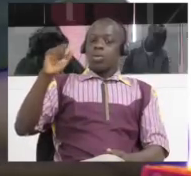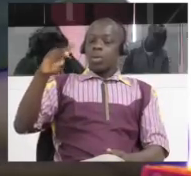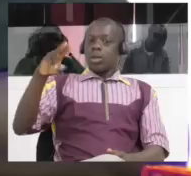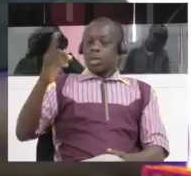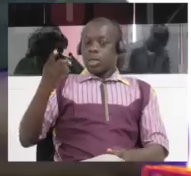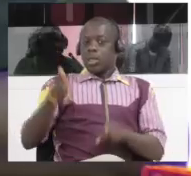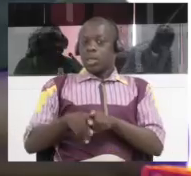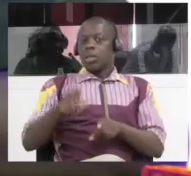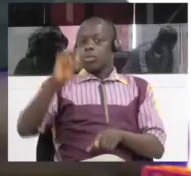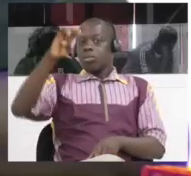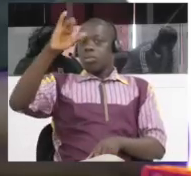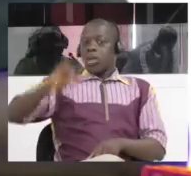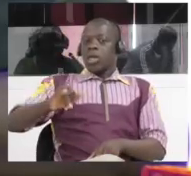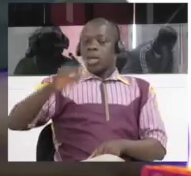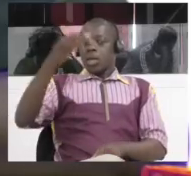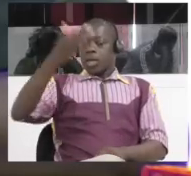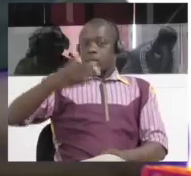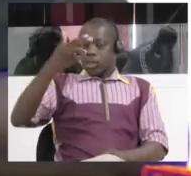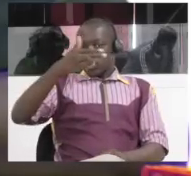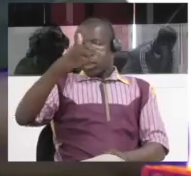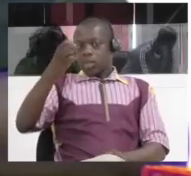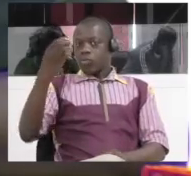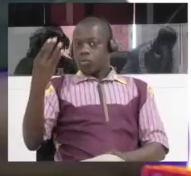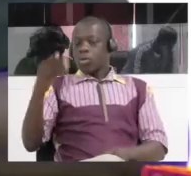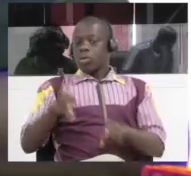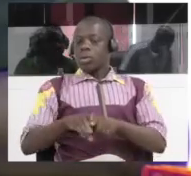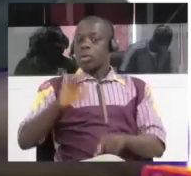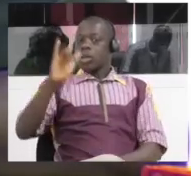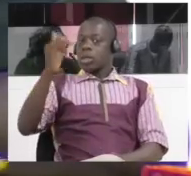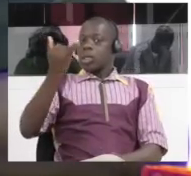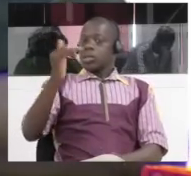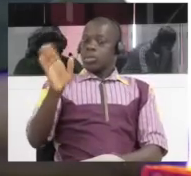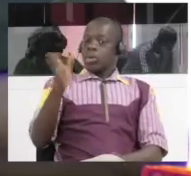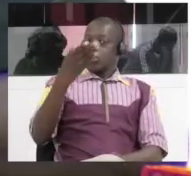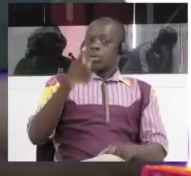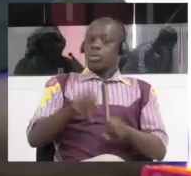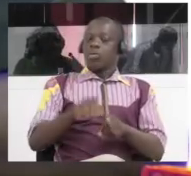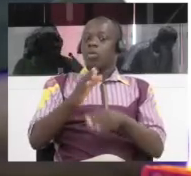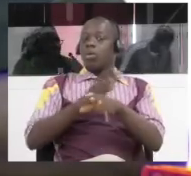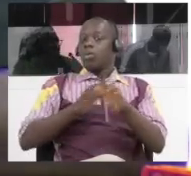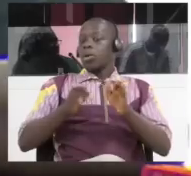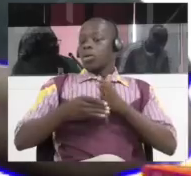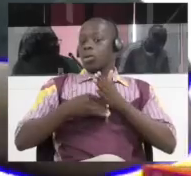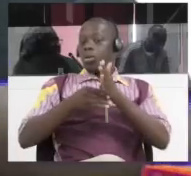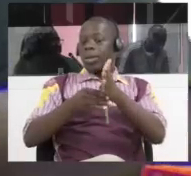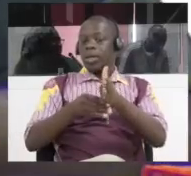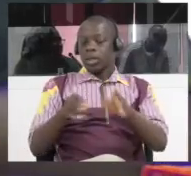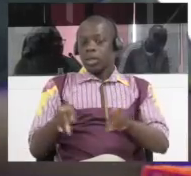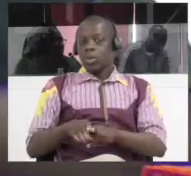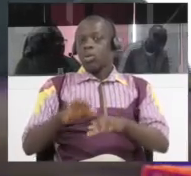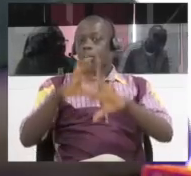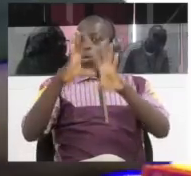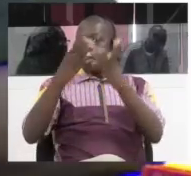1994? Yes, I attended the training. As I said, I was then a company commander. So the whole idea